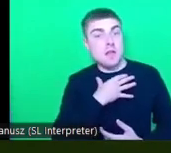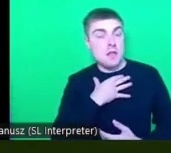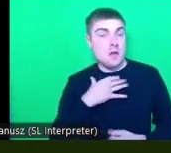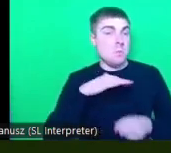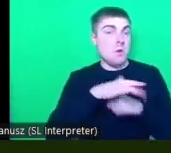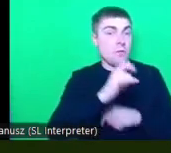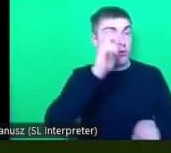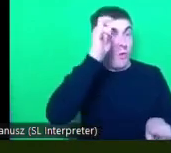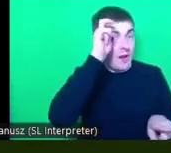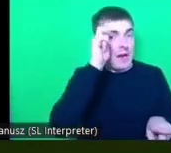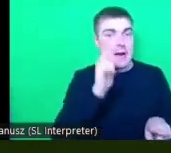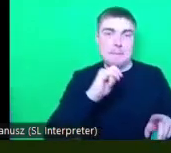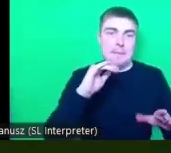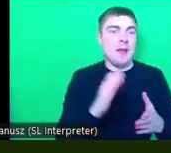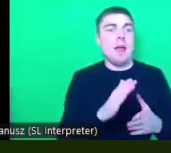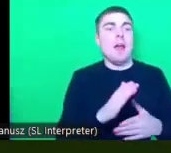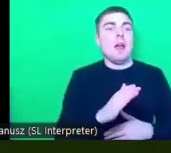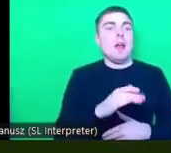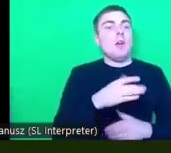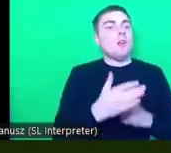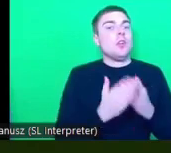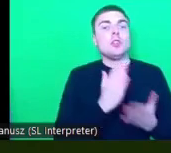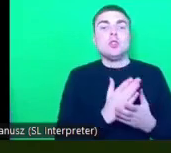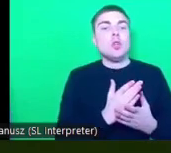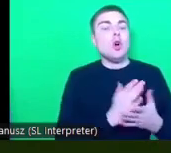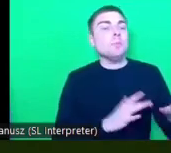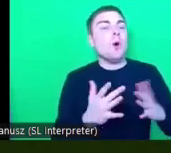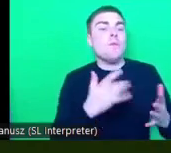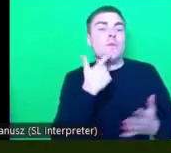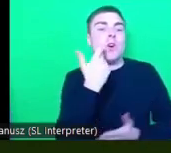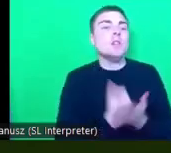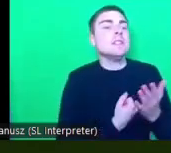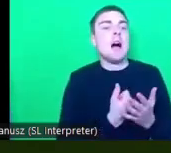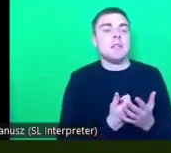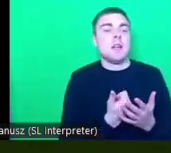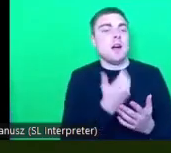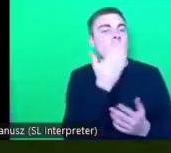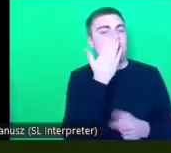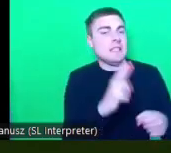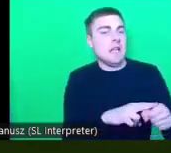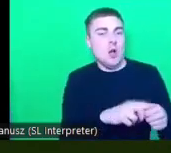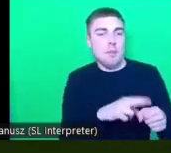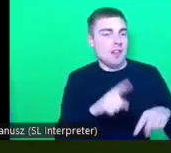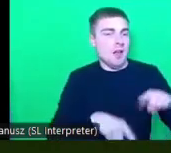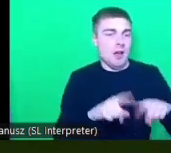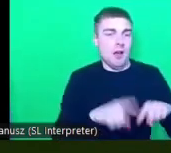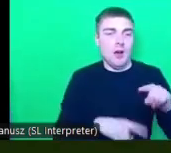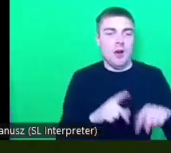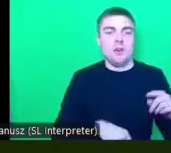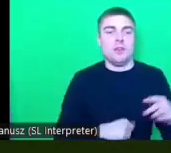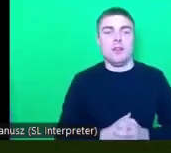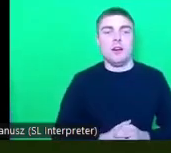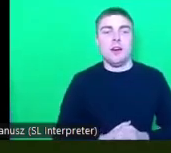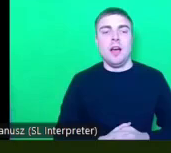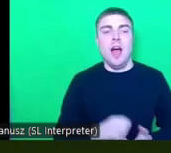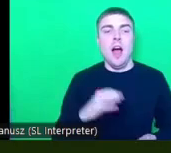in Scandinavia. So the first thing that we saw, that was that actually hunters immediately, during the